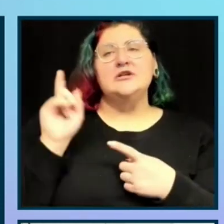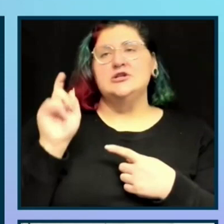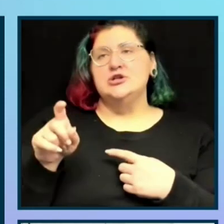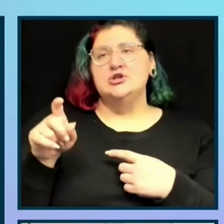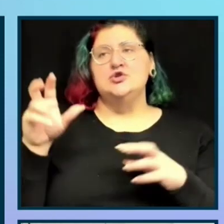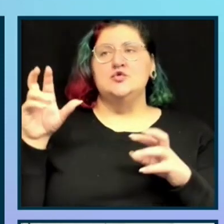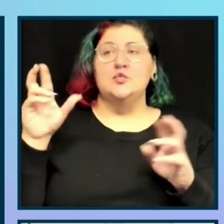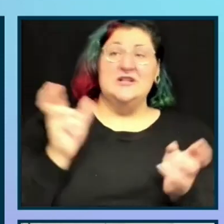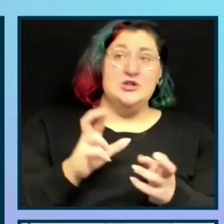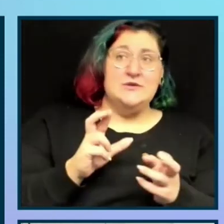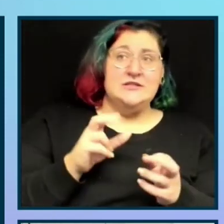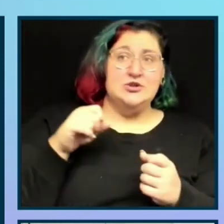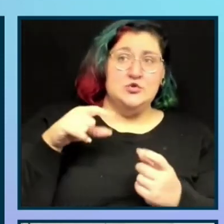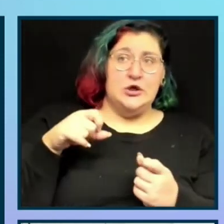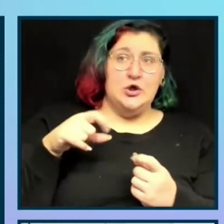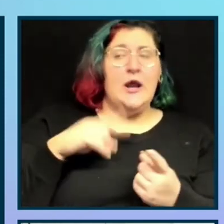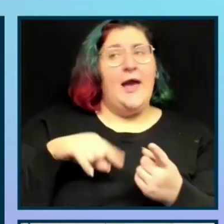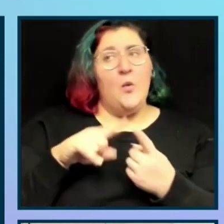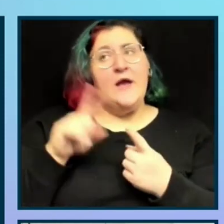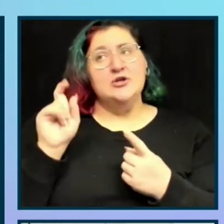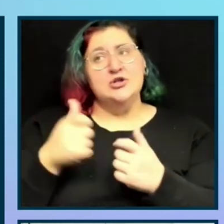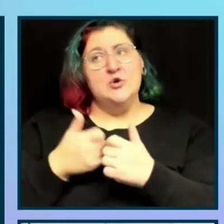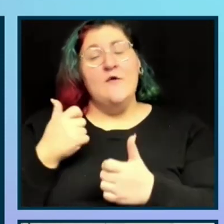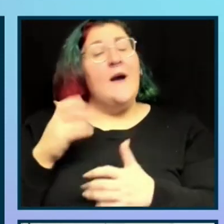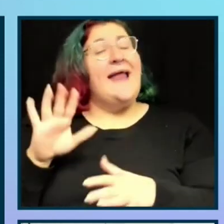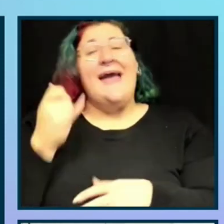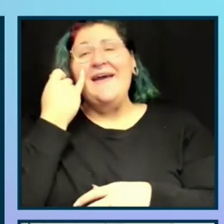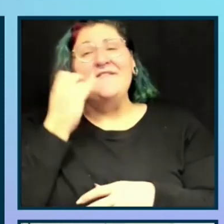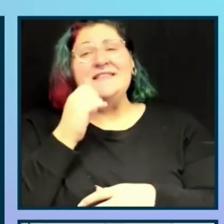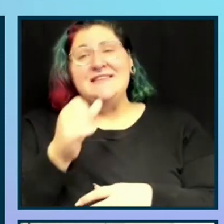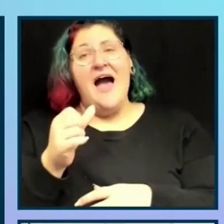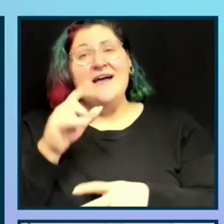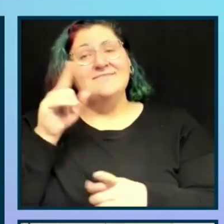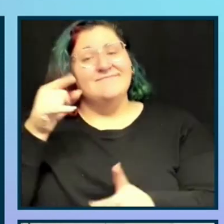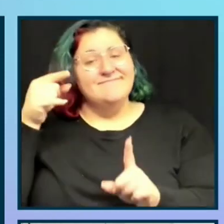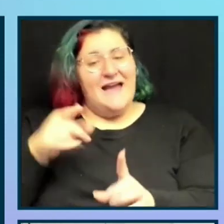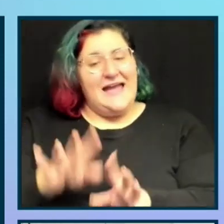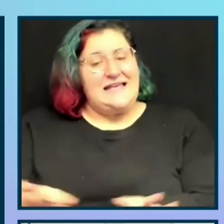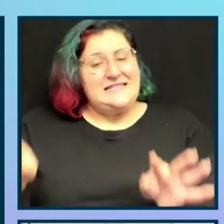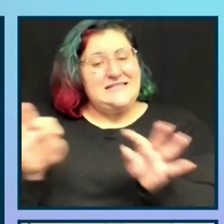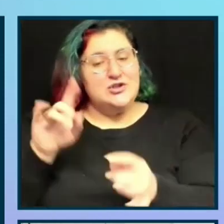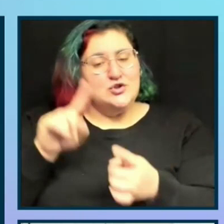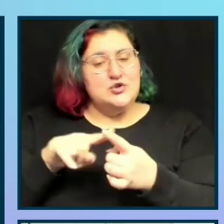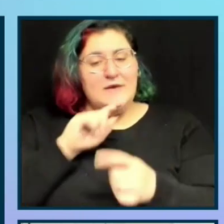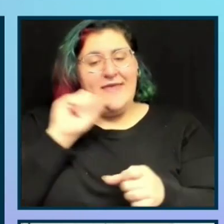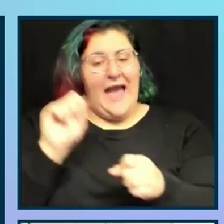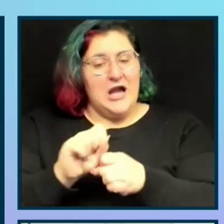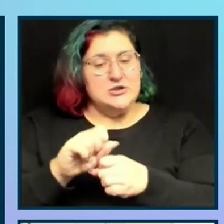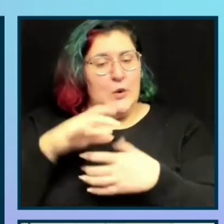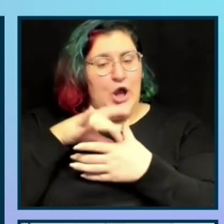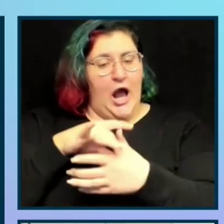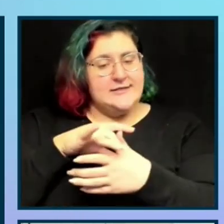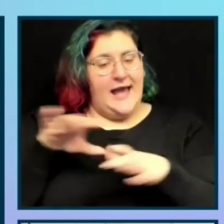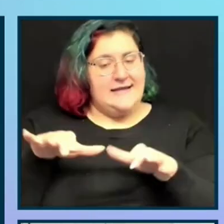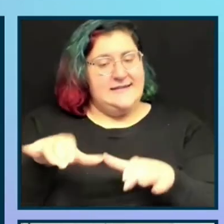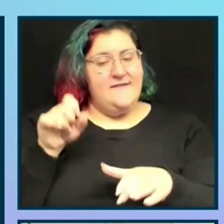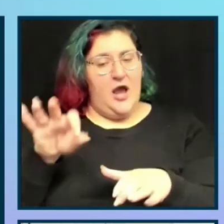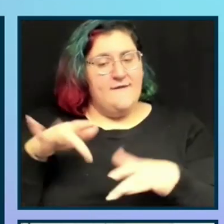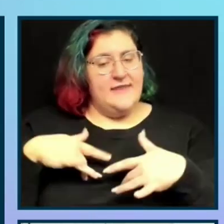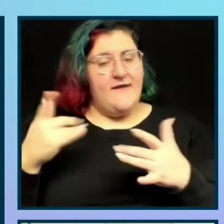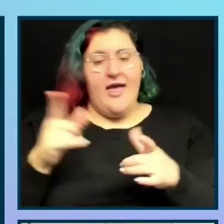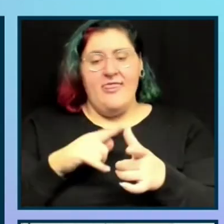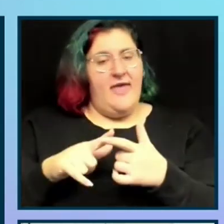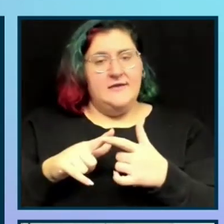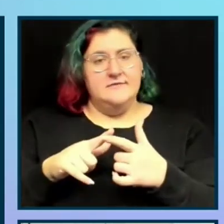activity or the event, you should just avoid it altogether. There's not a need for it. And